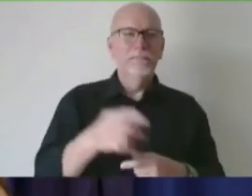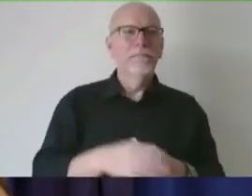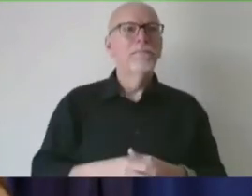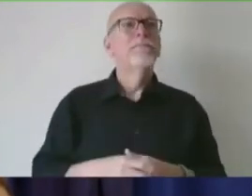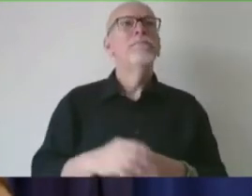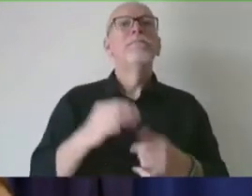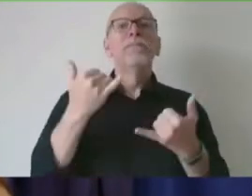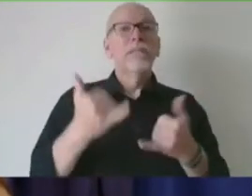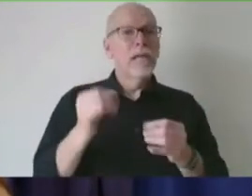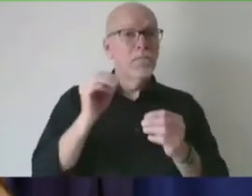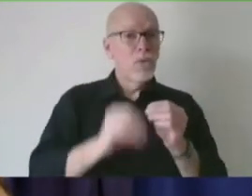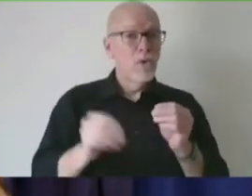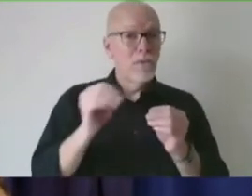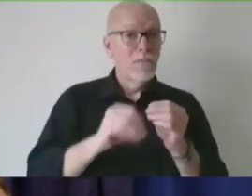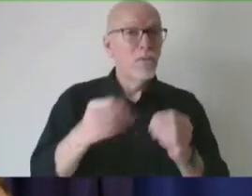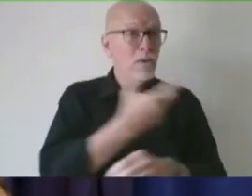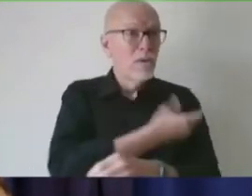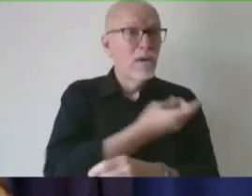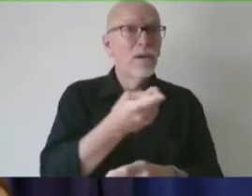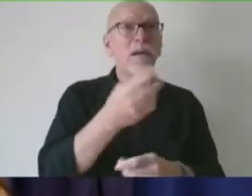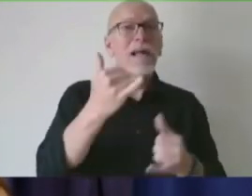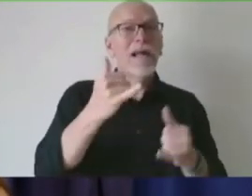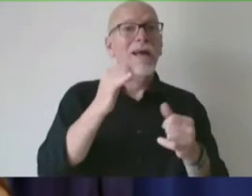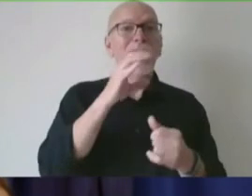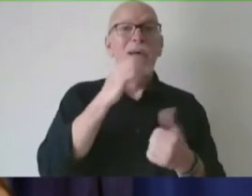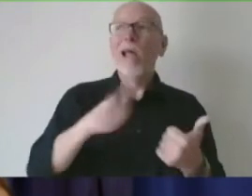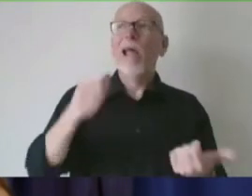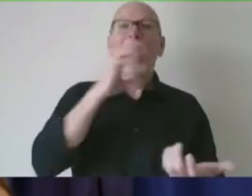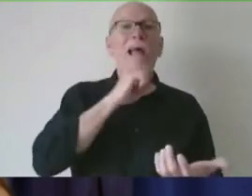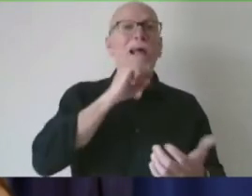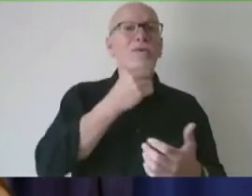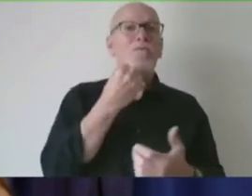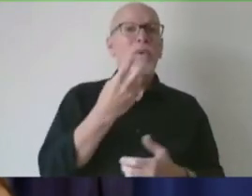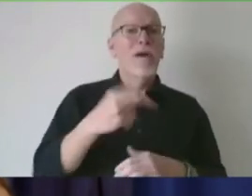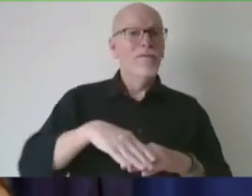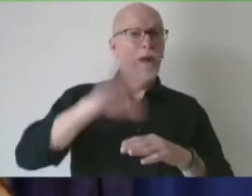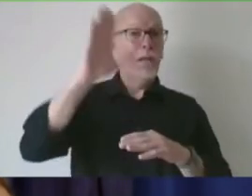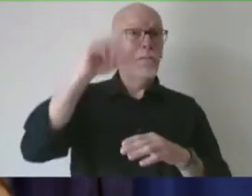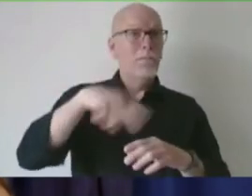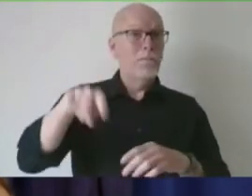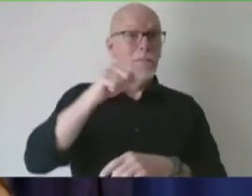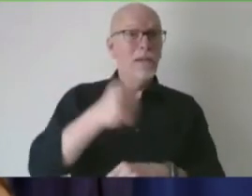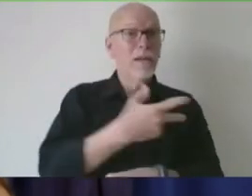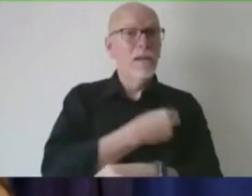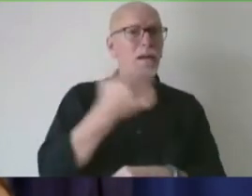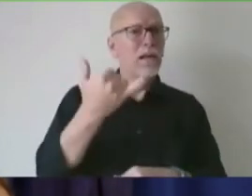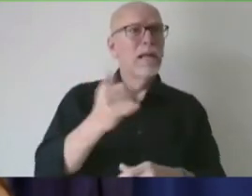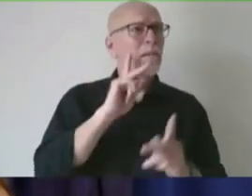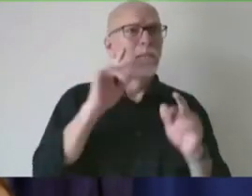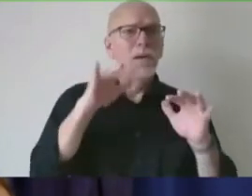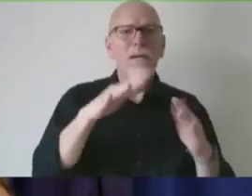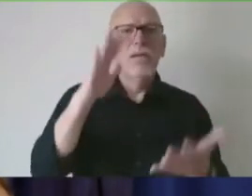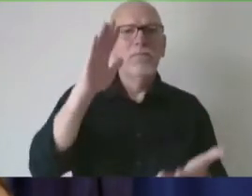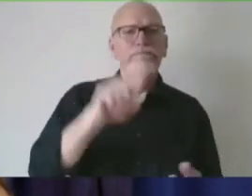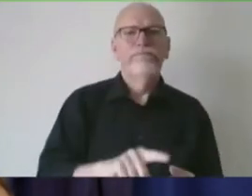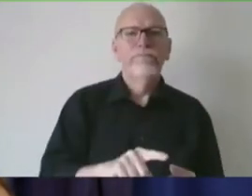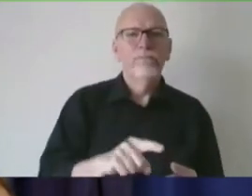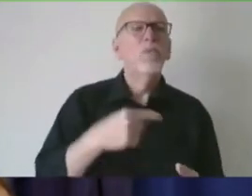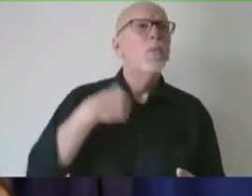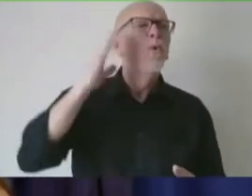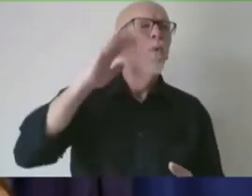more widely available and eligibility has opened to anyone age 12 and older, demand has fallen off. We knew that this would